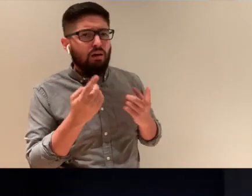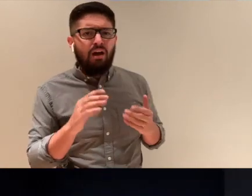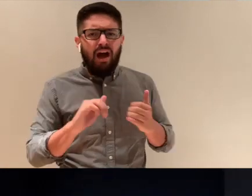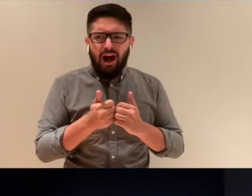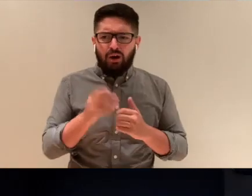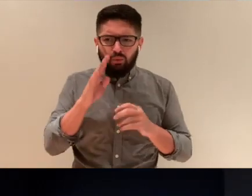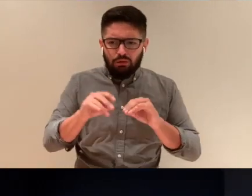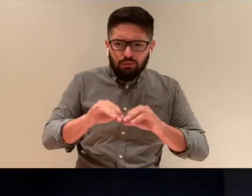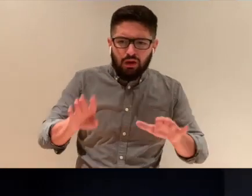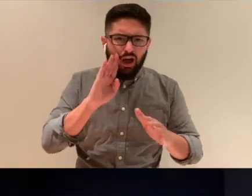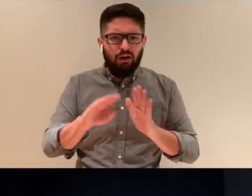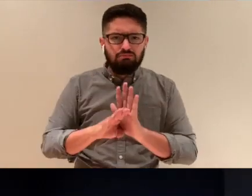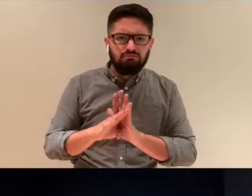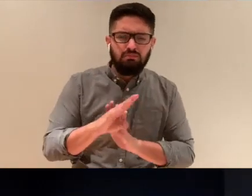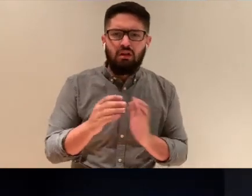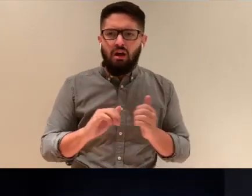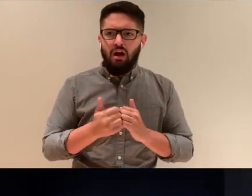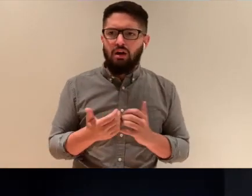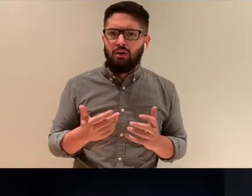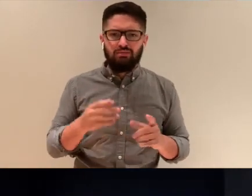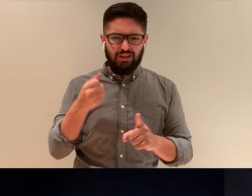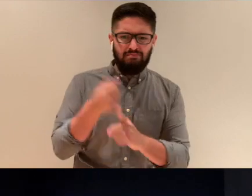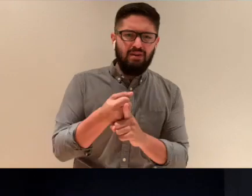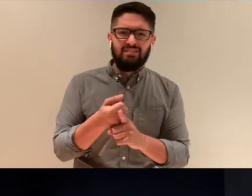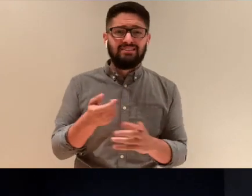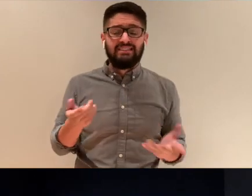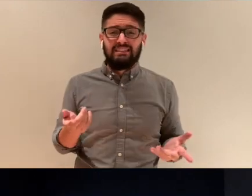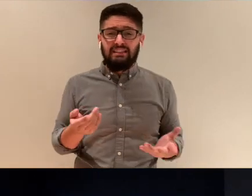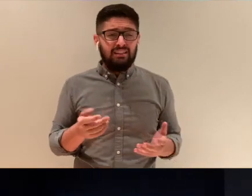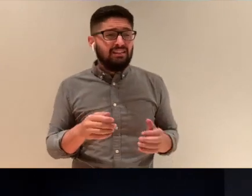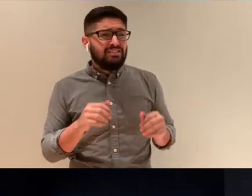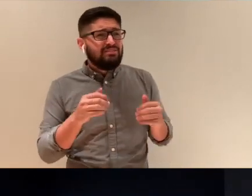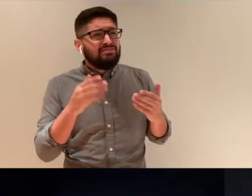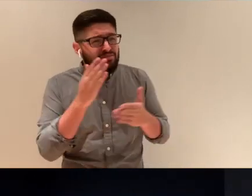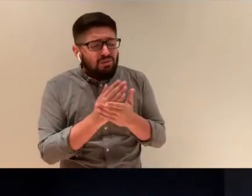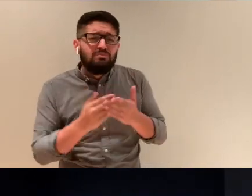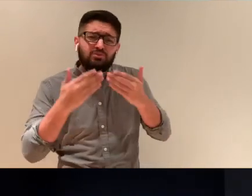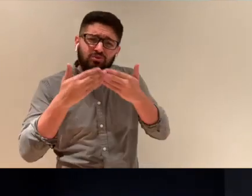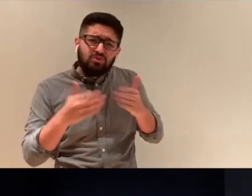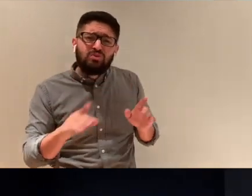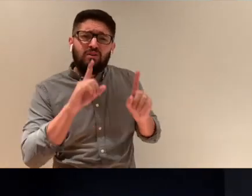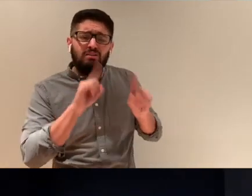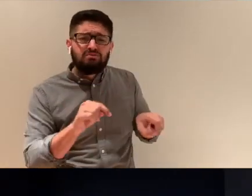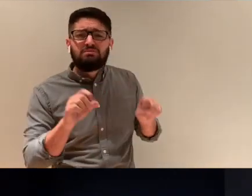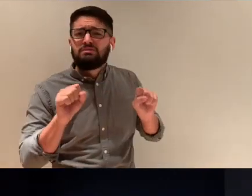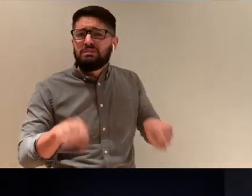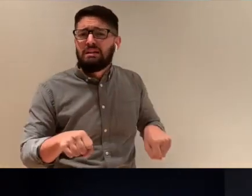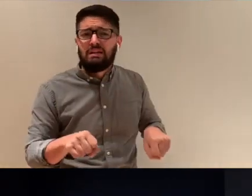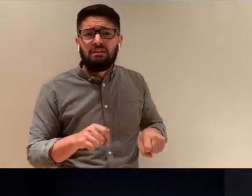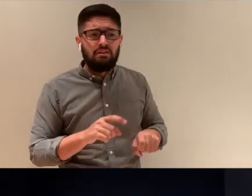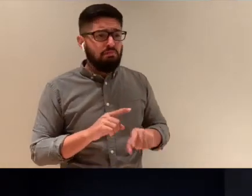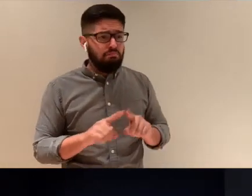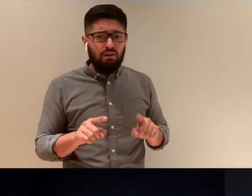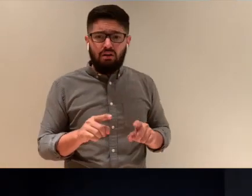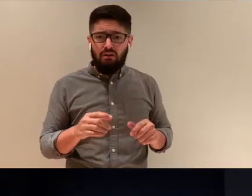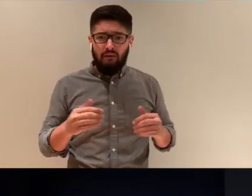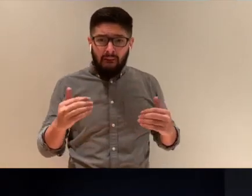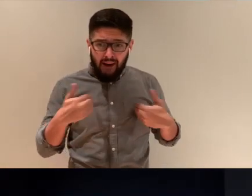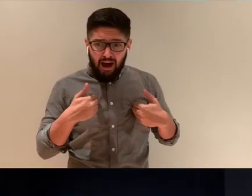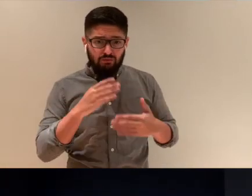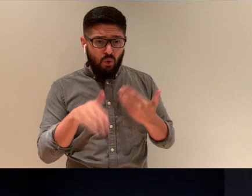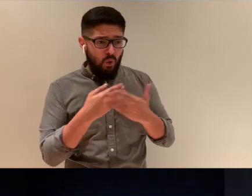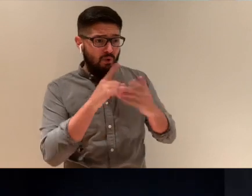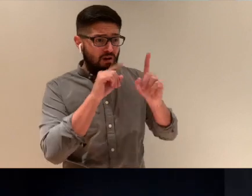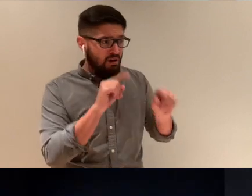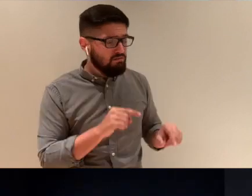how it's going to move forward, how it's going to develop, how it's going to impact. He just can give some general answers, but